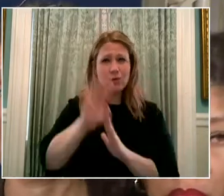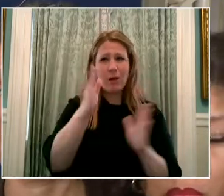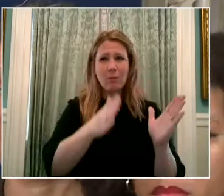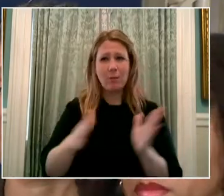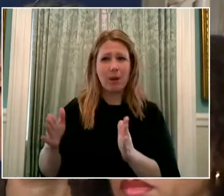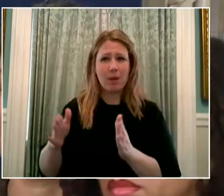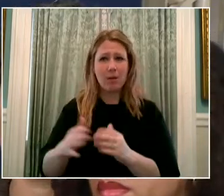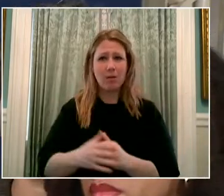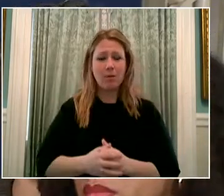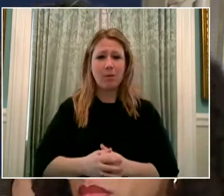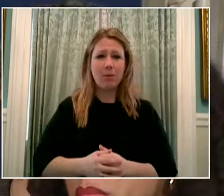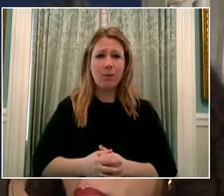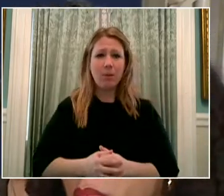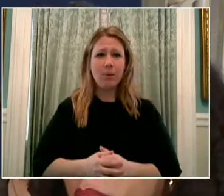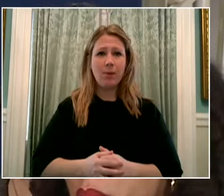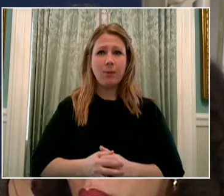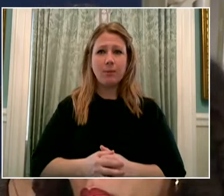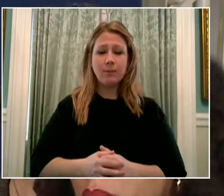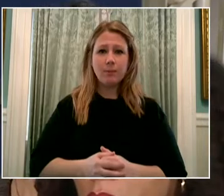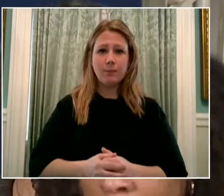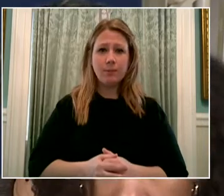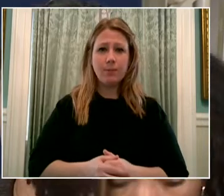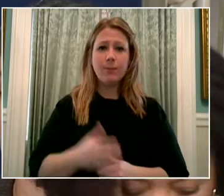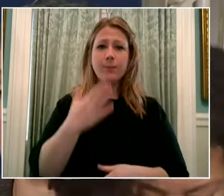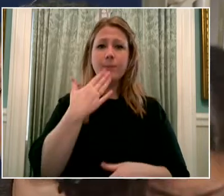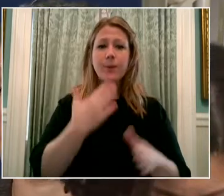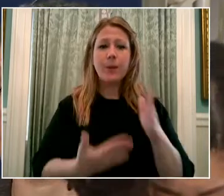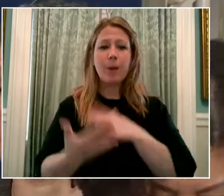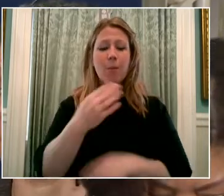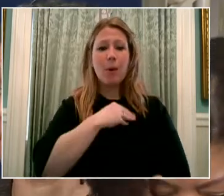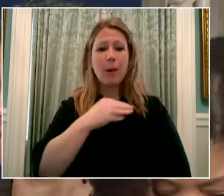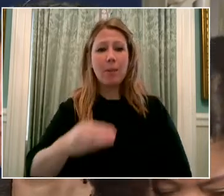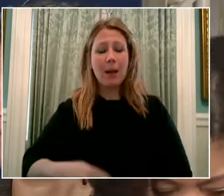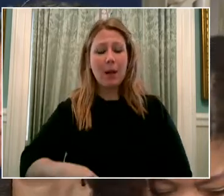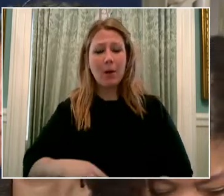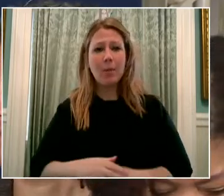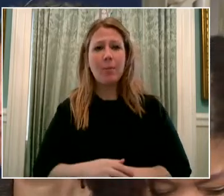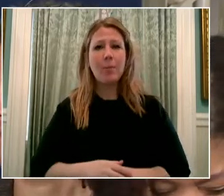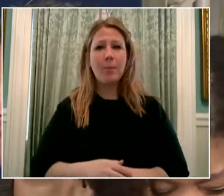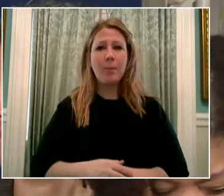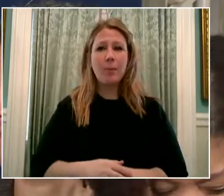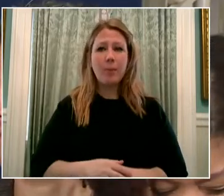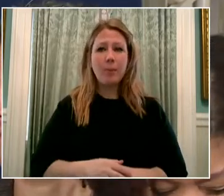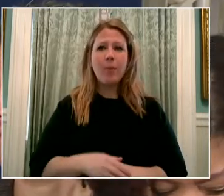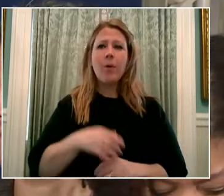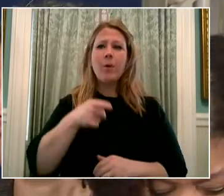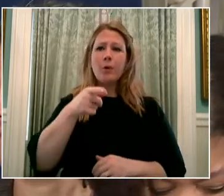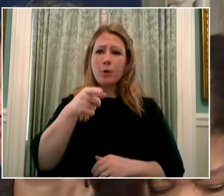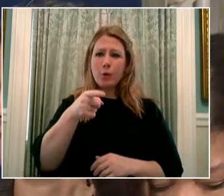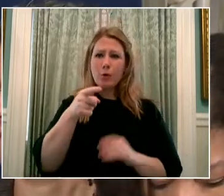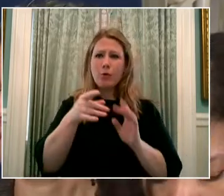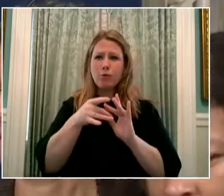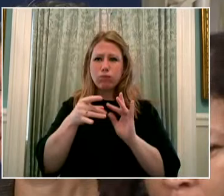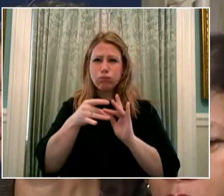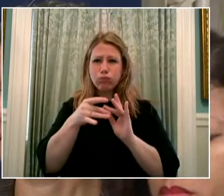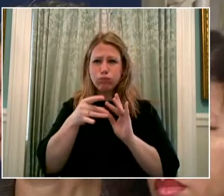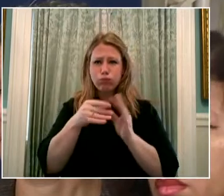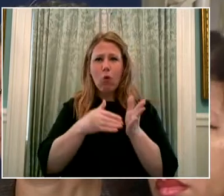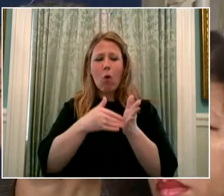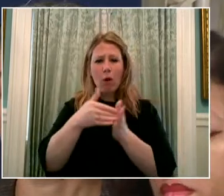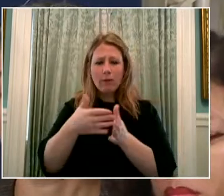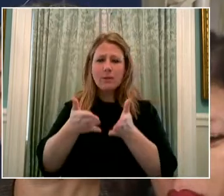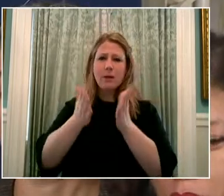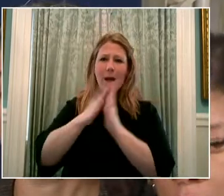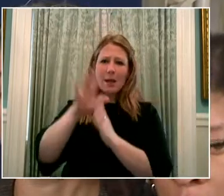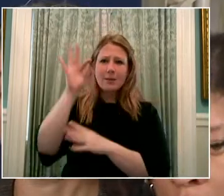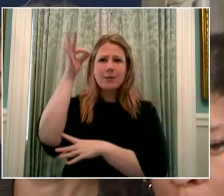Good morning, Mr. Mayor. So, I mean, you've talked about this on many occasions, asking the feds for help, talking